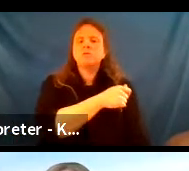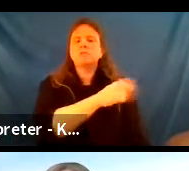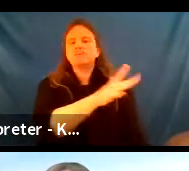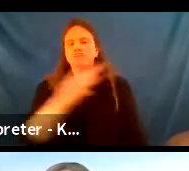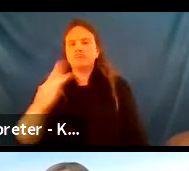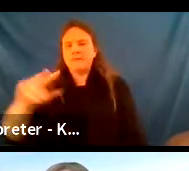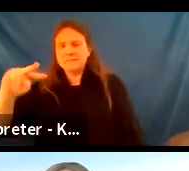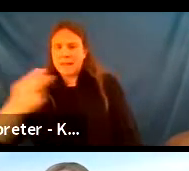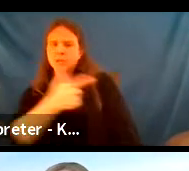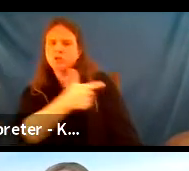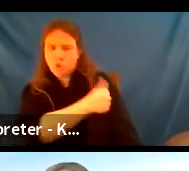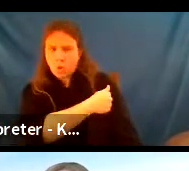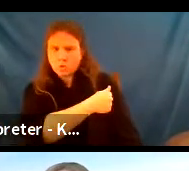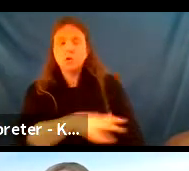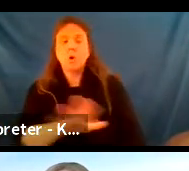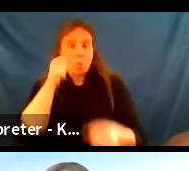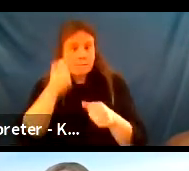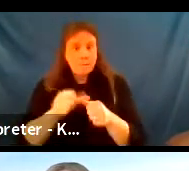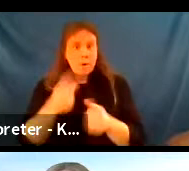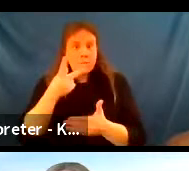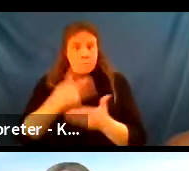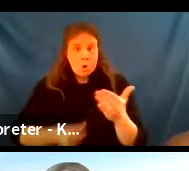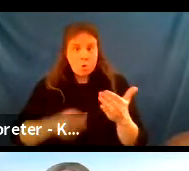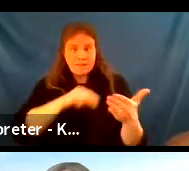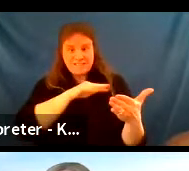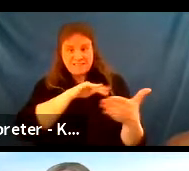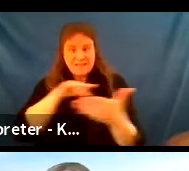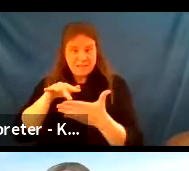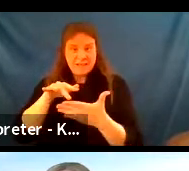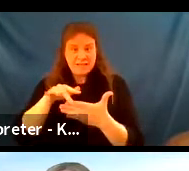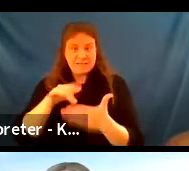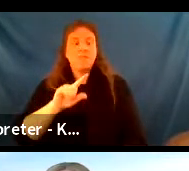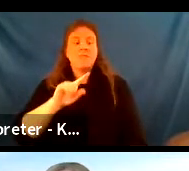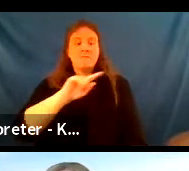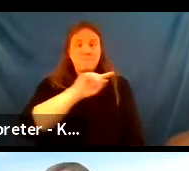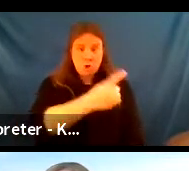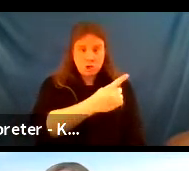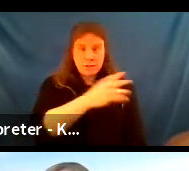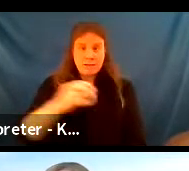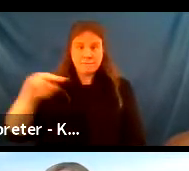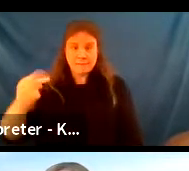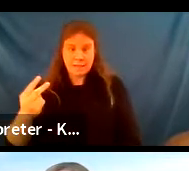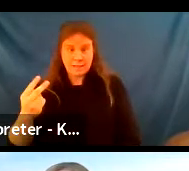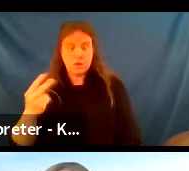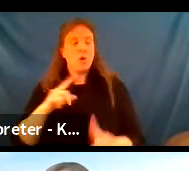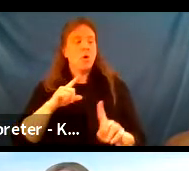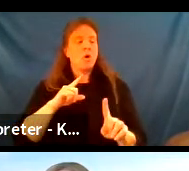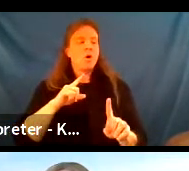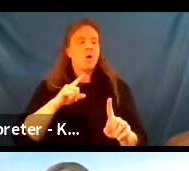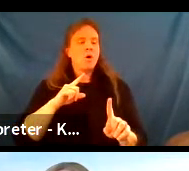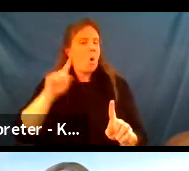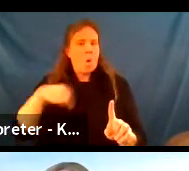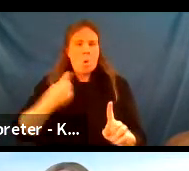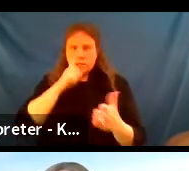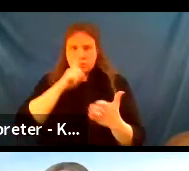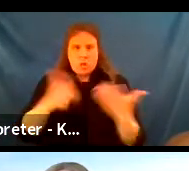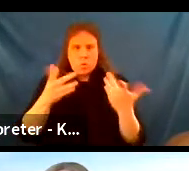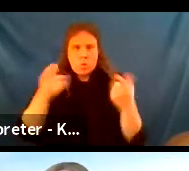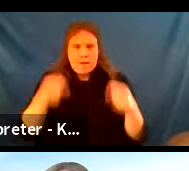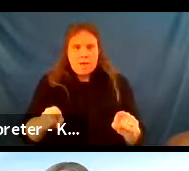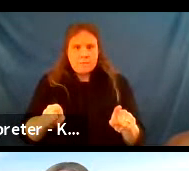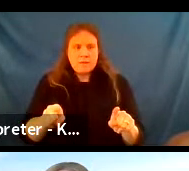mind the study was, both studies of the first two vaccines were designed to only look at what happens after two doses.